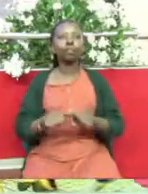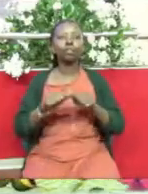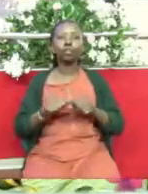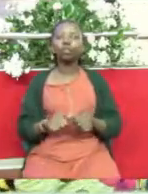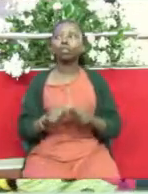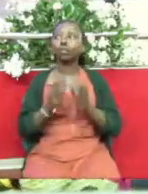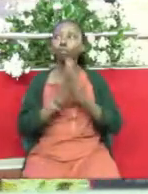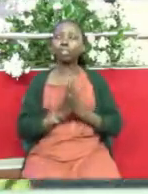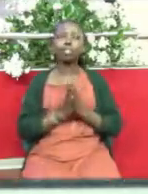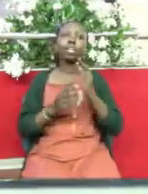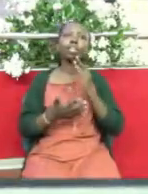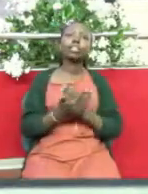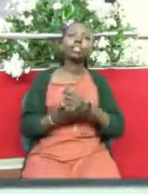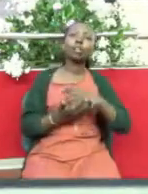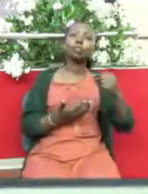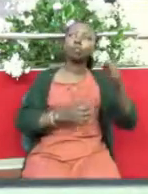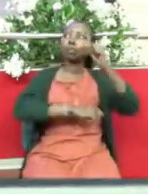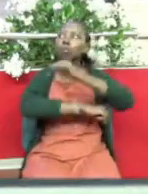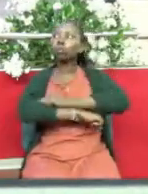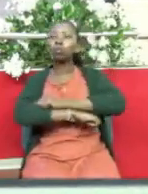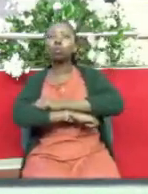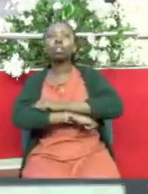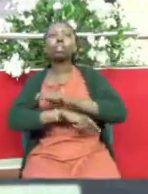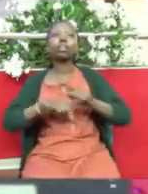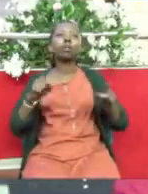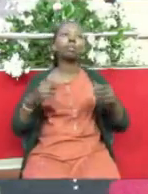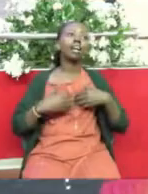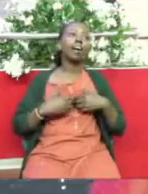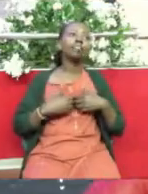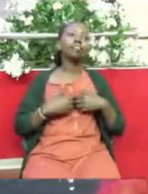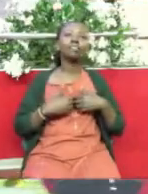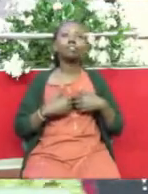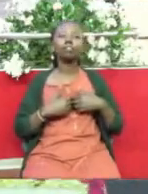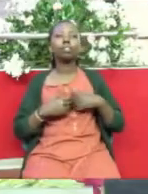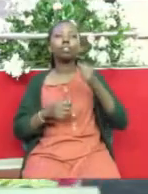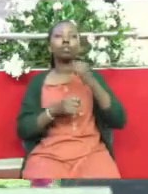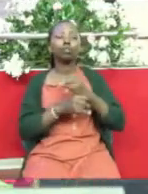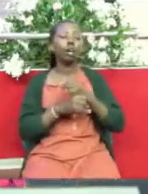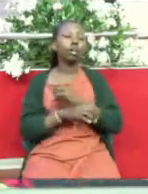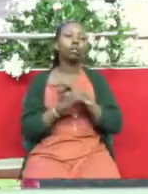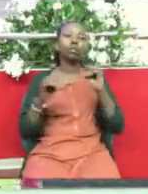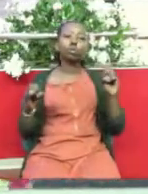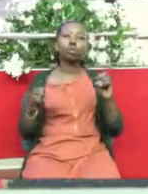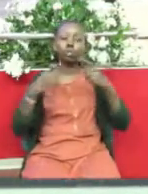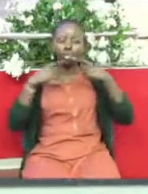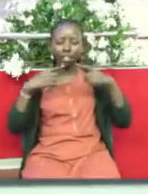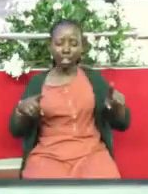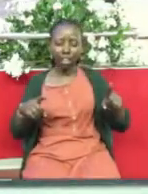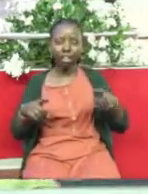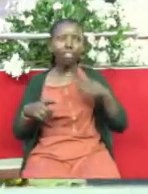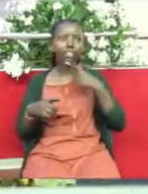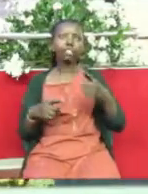us have gone to school. We have the papers, but there is no job that is forthcoming. We are decreeing and declaring the doors